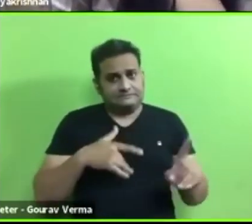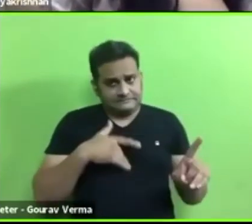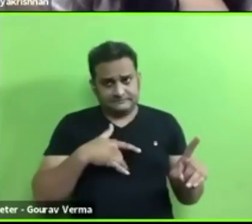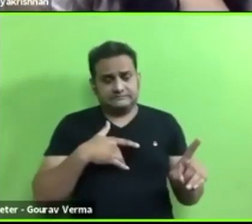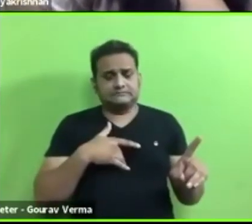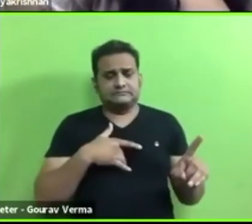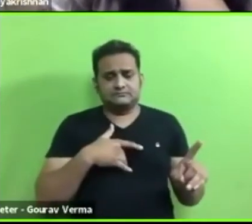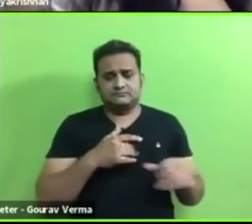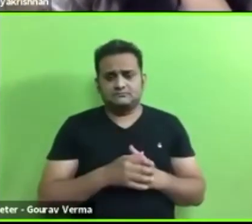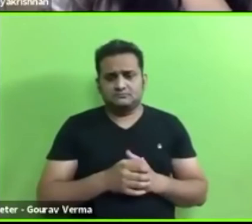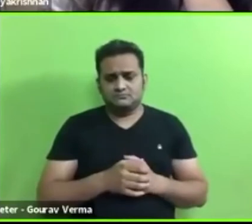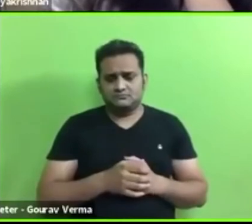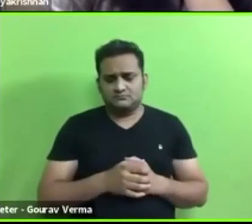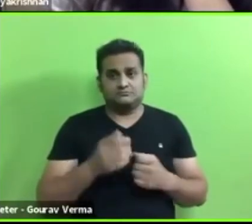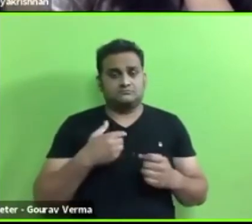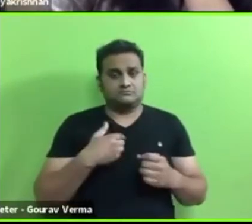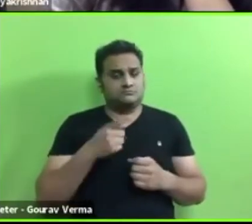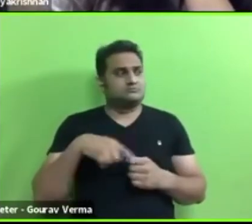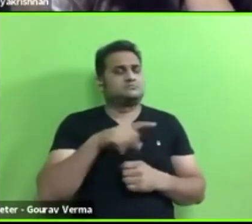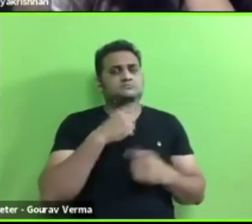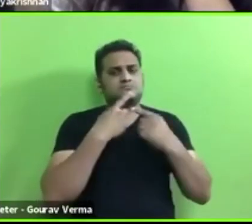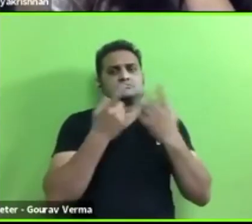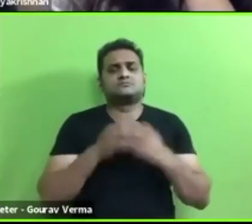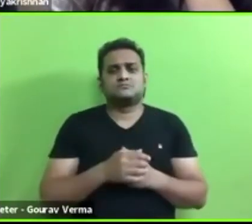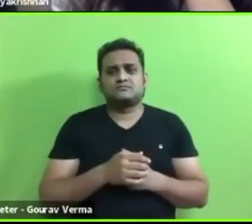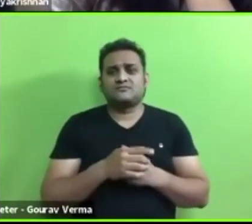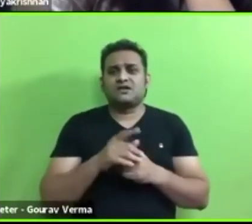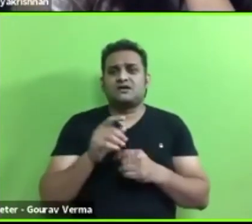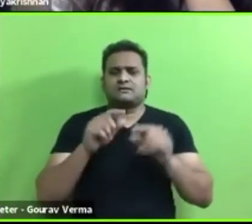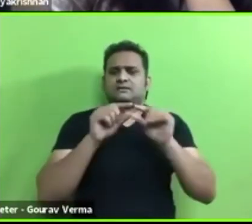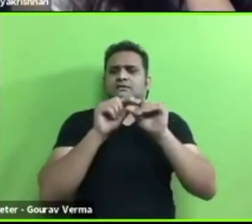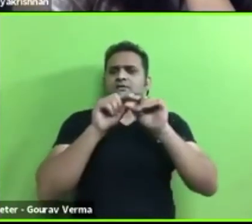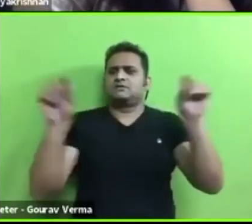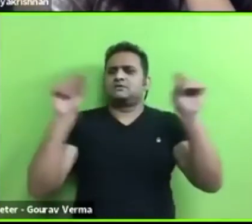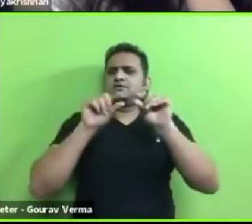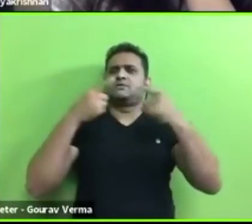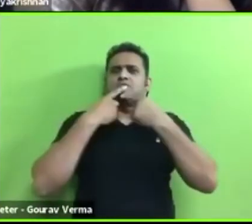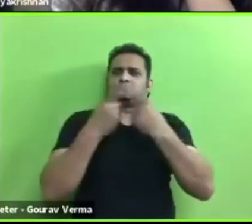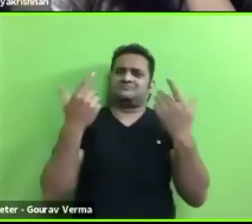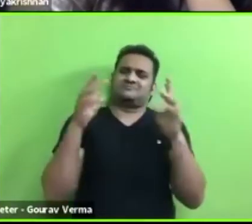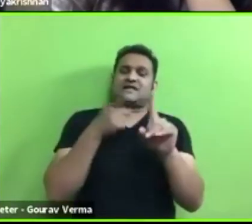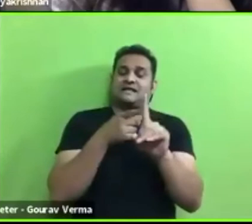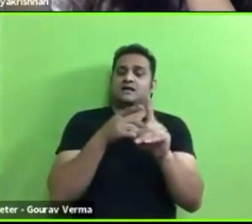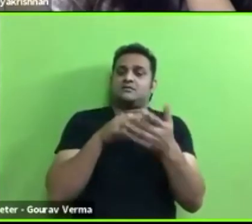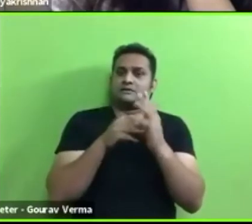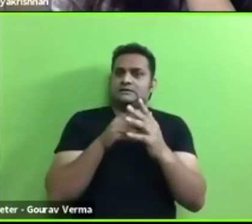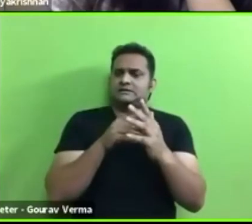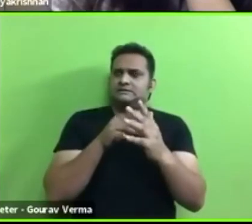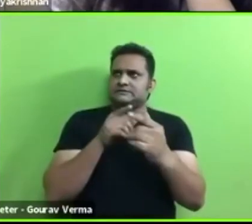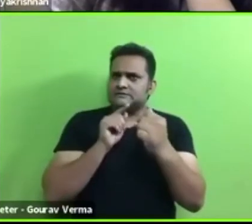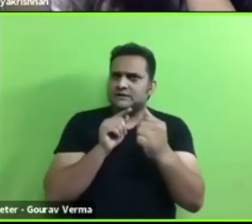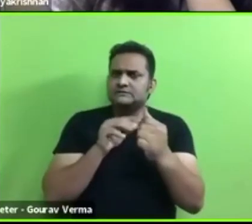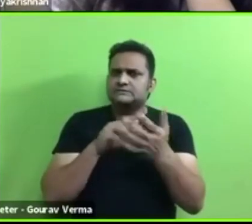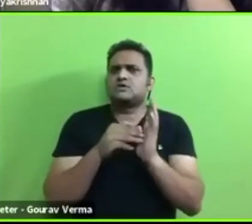times, are we saying that a challenge to these notions does mean we are vacating the